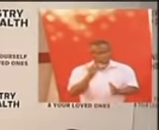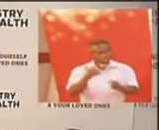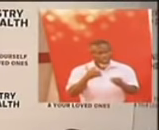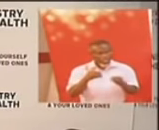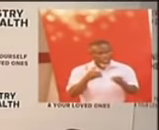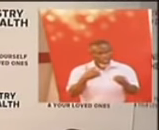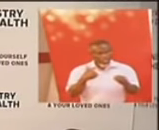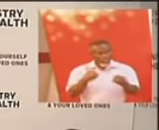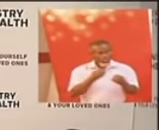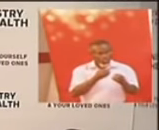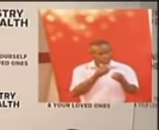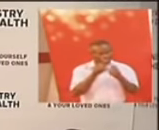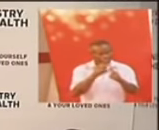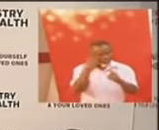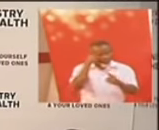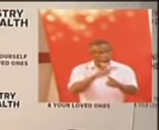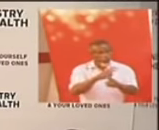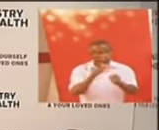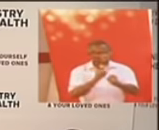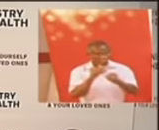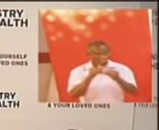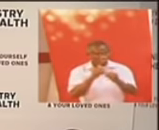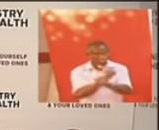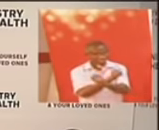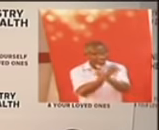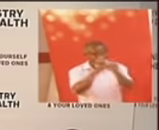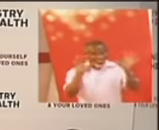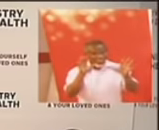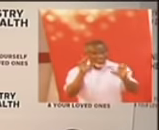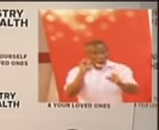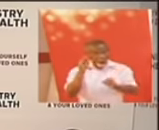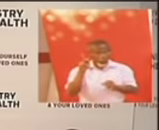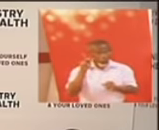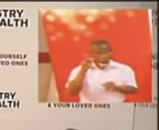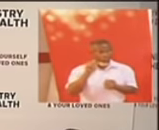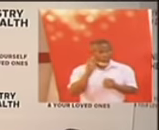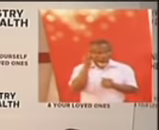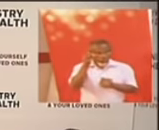much, Dr. Richards. And we go now to